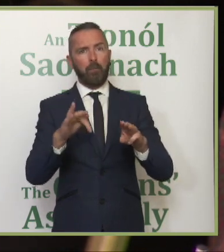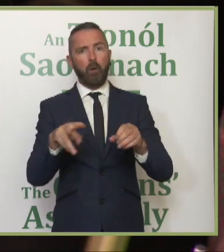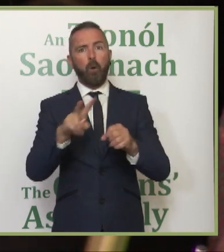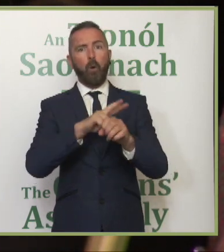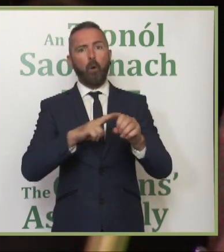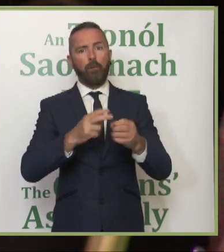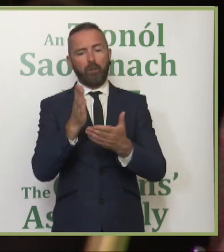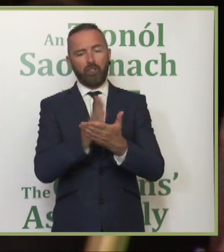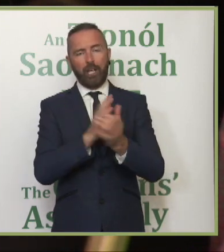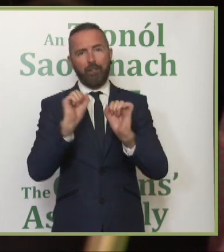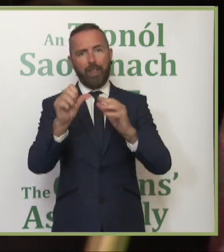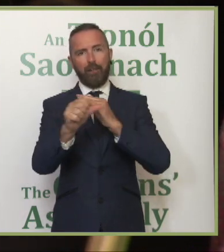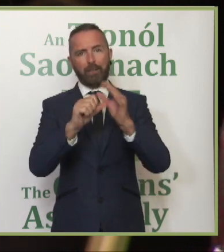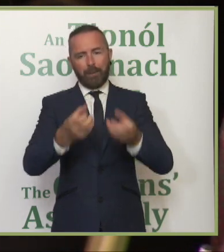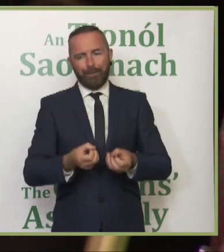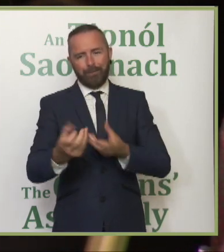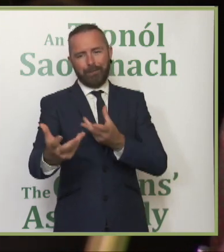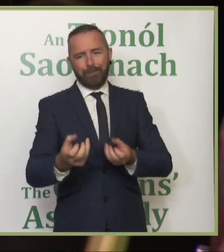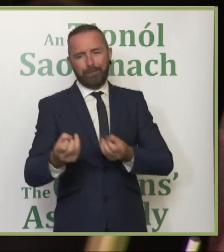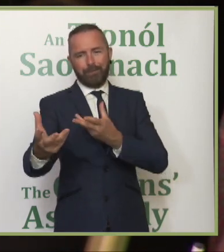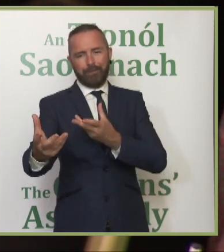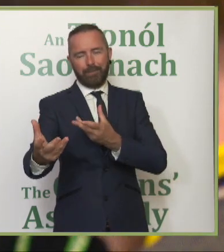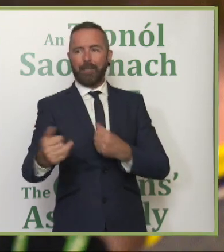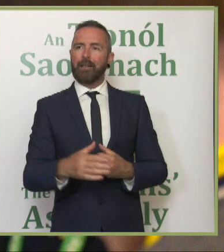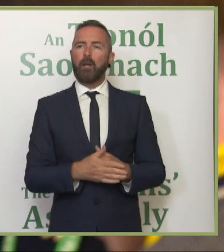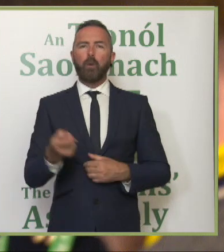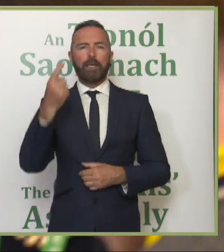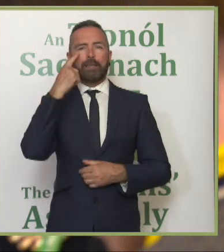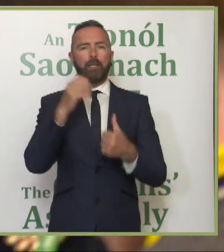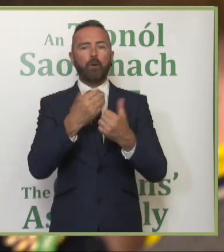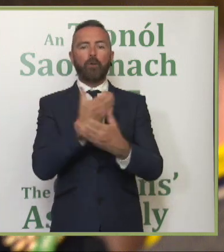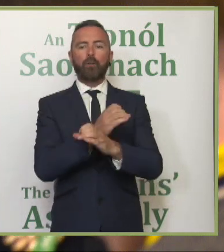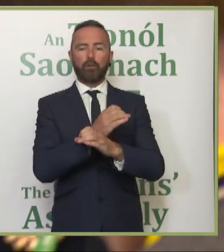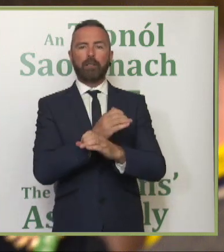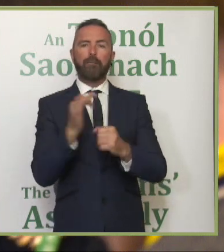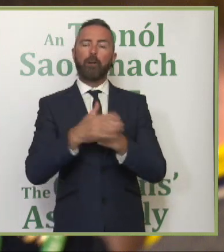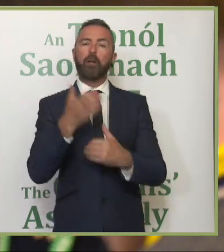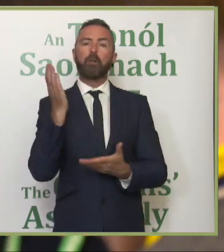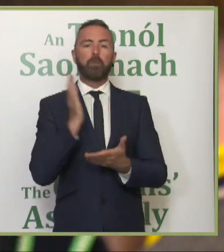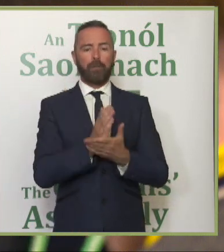their experiences. I think we need to look at countries in terms of prevention. That's one thing I do feel very